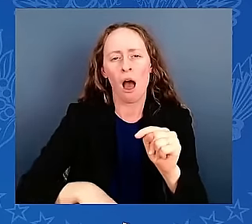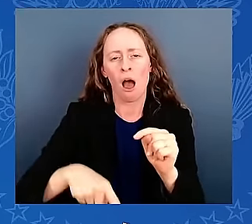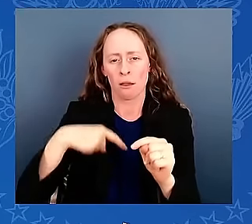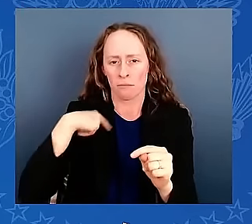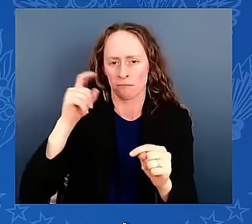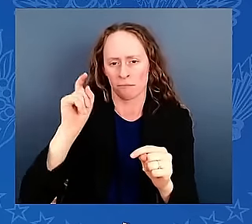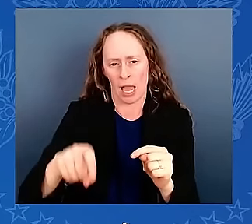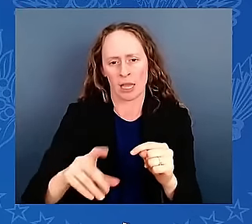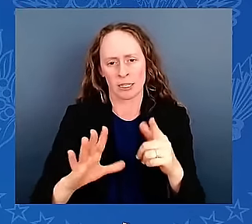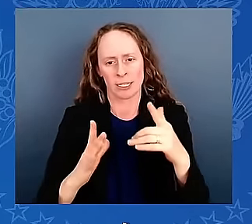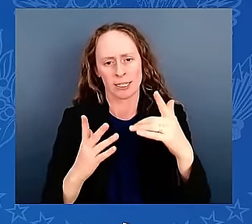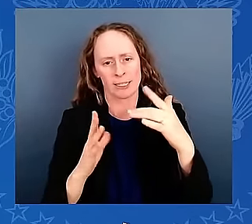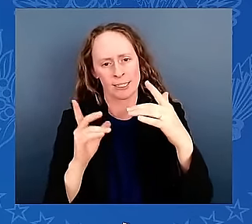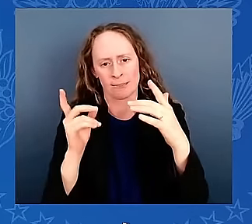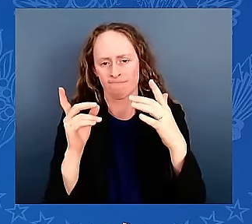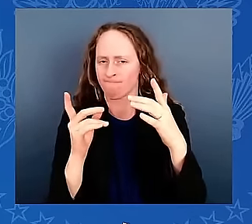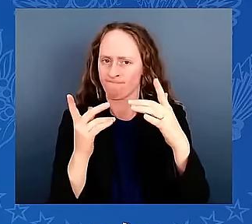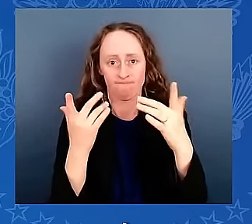$55.